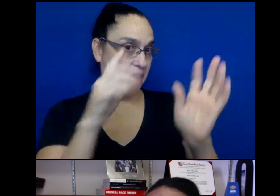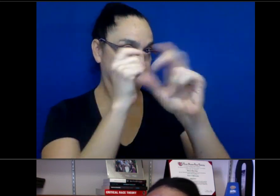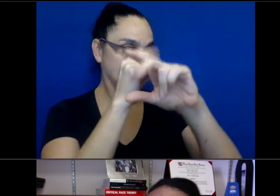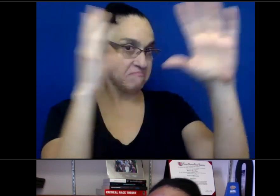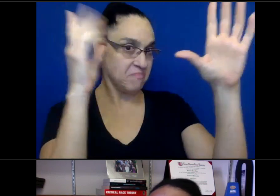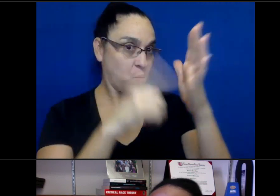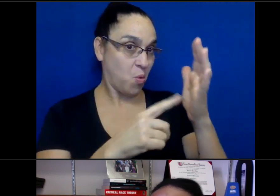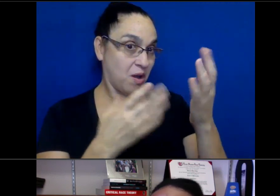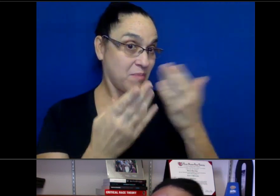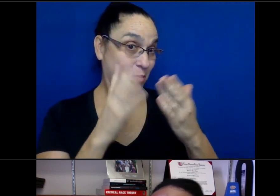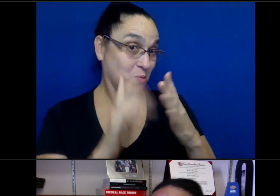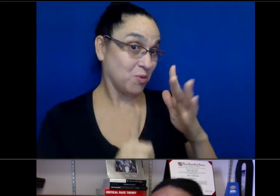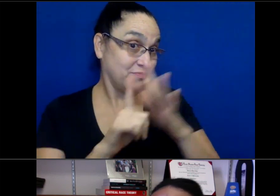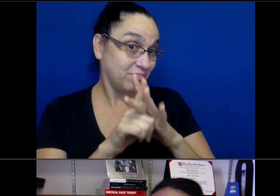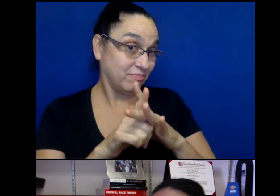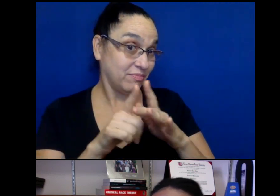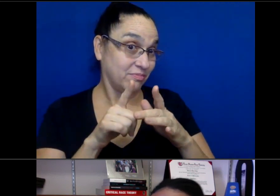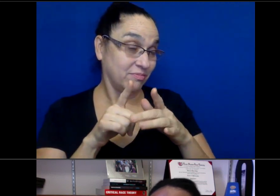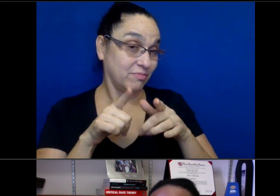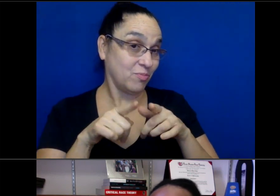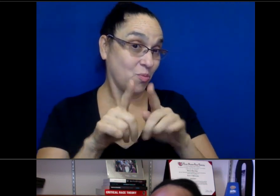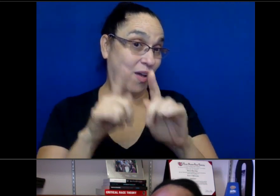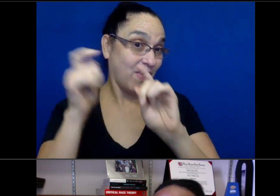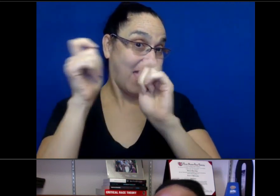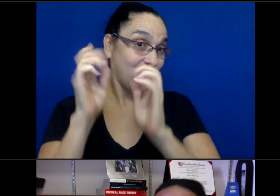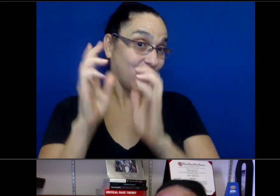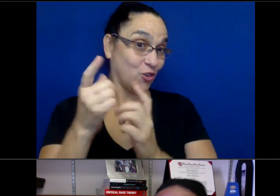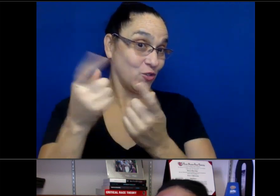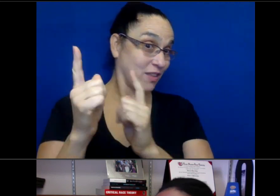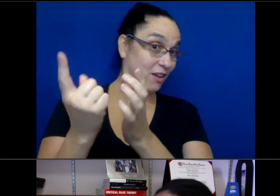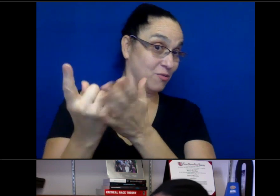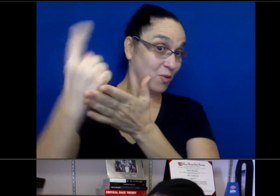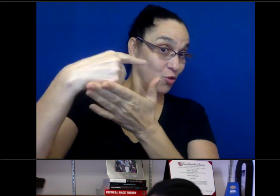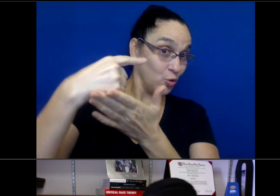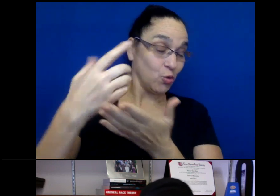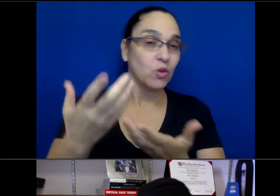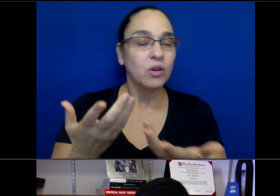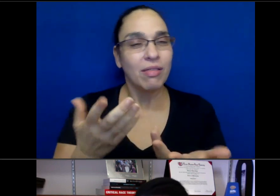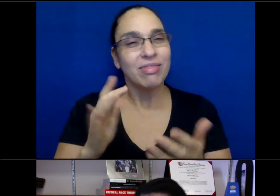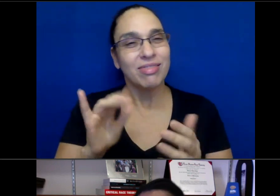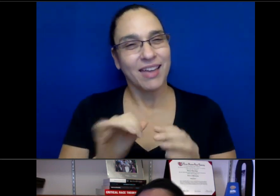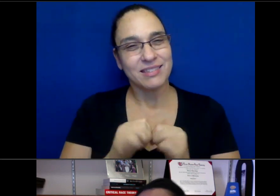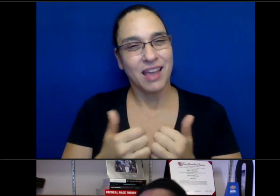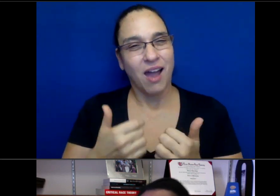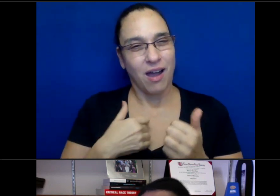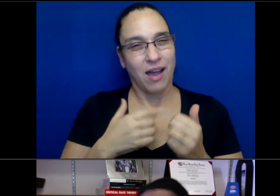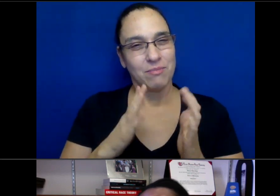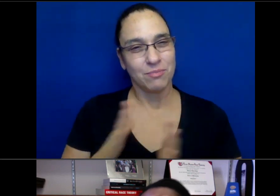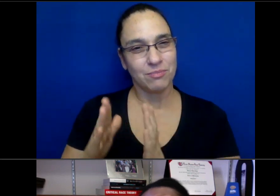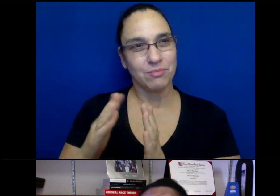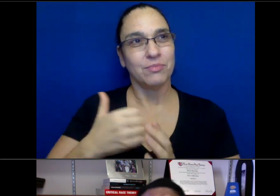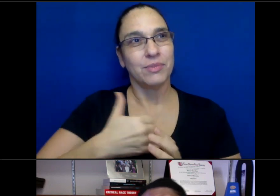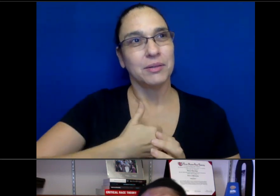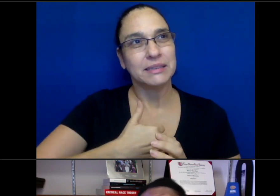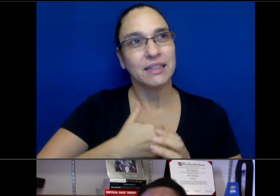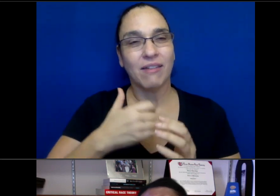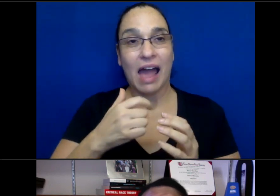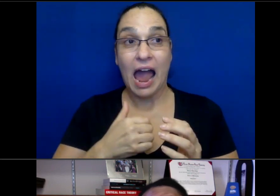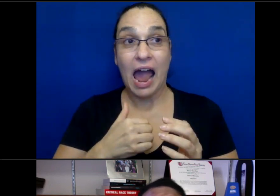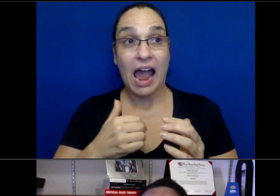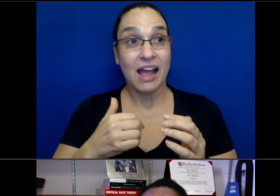process. So yeah, that's how I get ready. Is again, it's dependent on have these